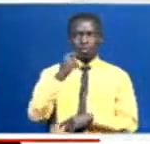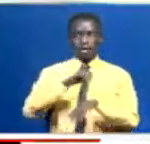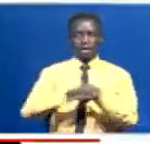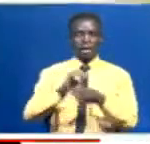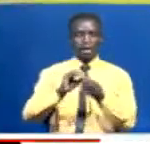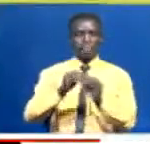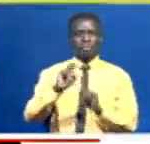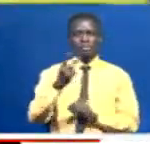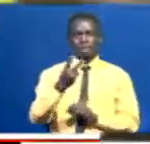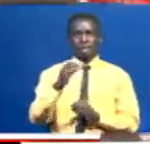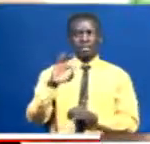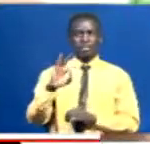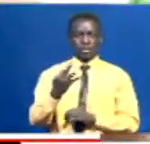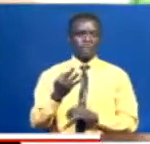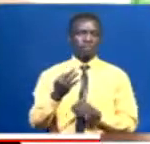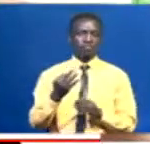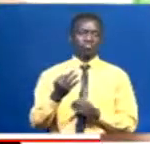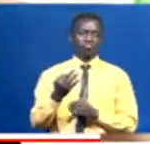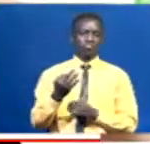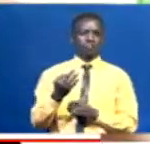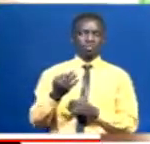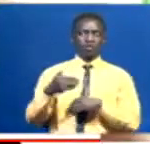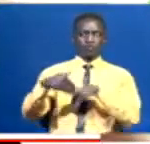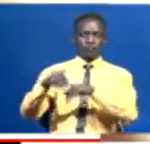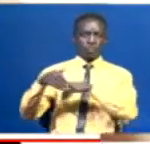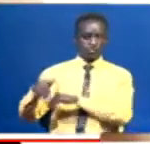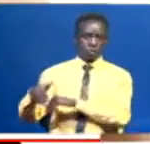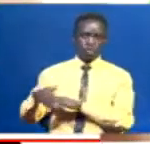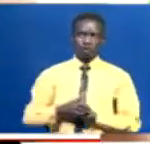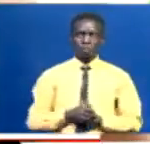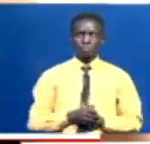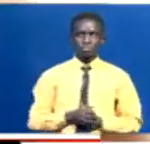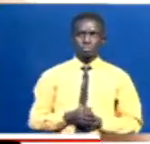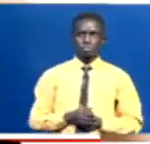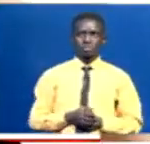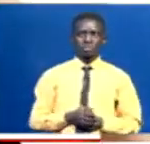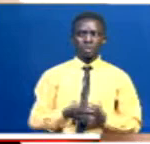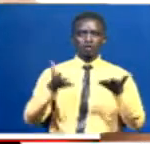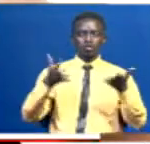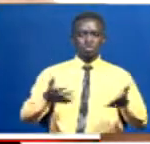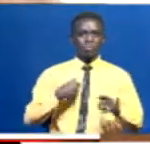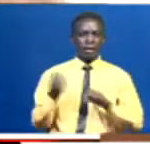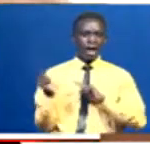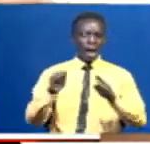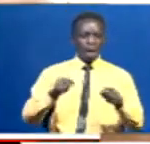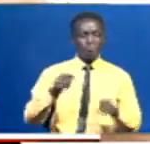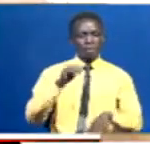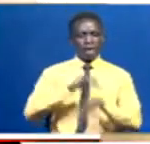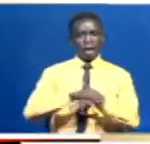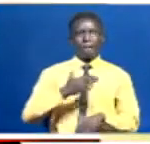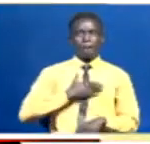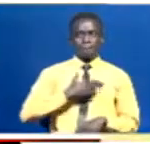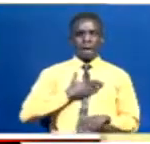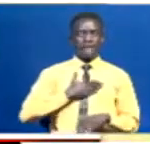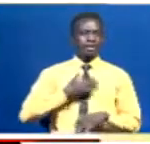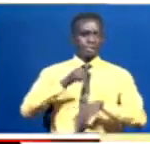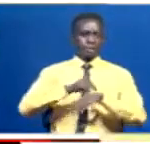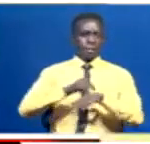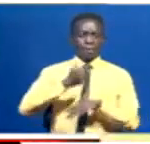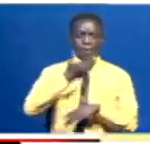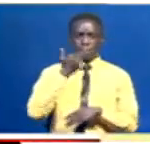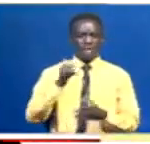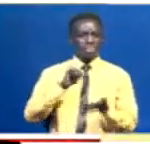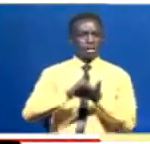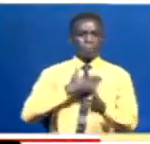positions respectively. Today I was coming here to look for my season best, and that's my goal. And it rises,